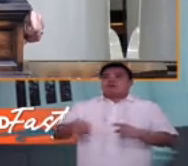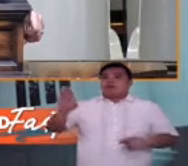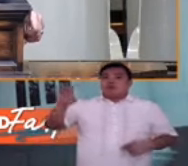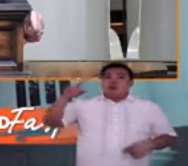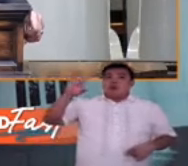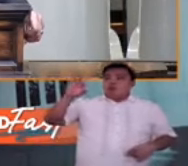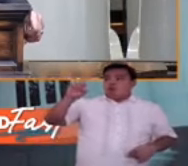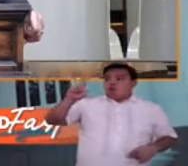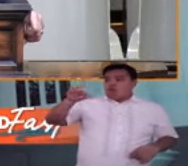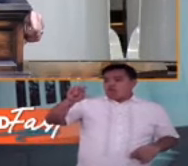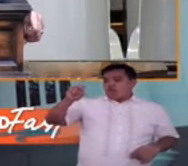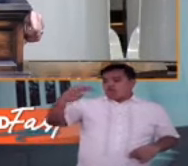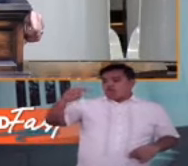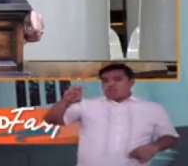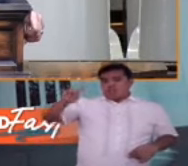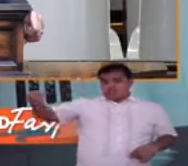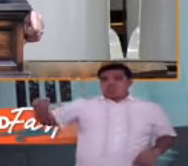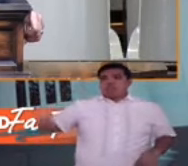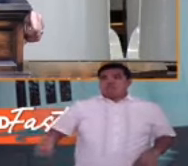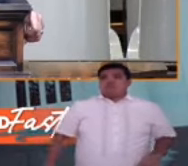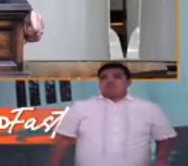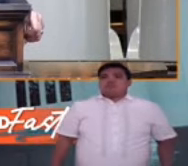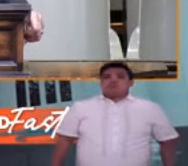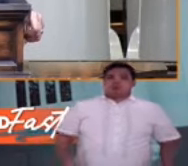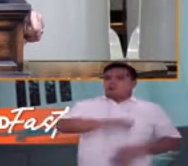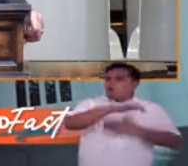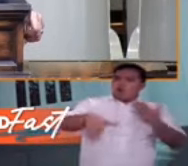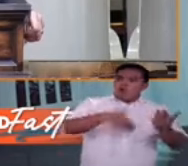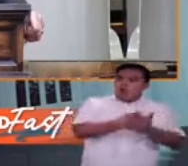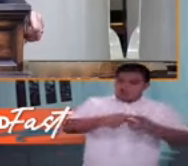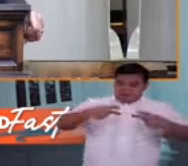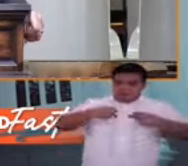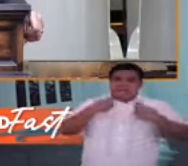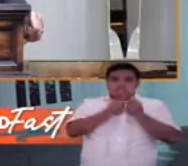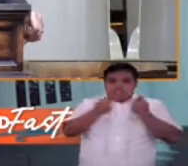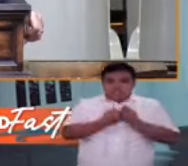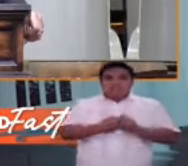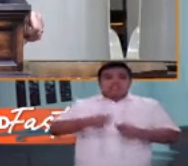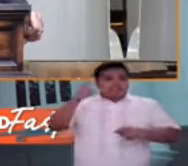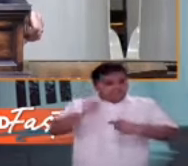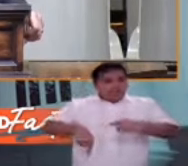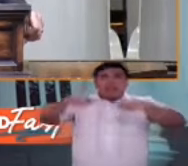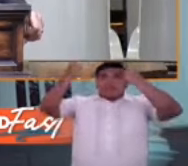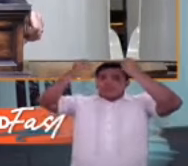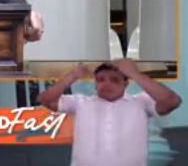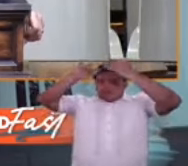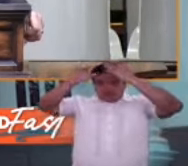Liwat mong guna nimo God, dili na. For all have sinned and come short of the glory of God. Appeal ato mga anak.